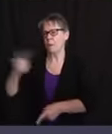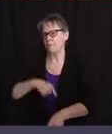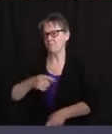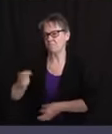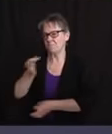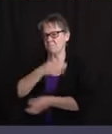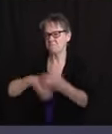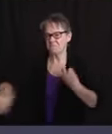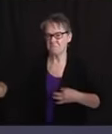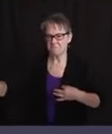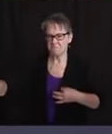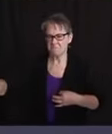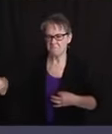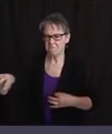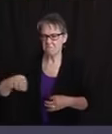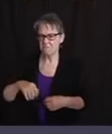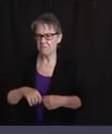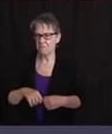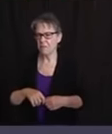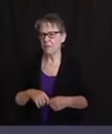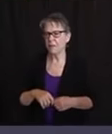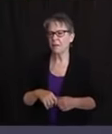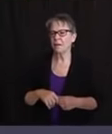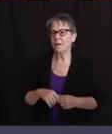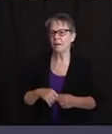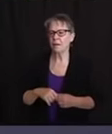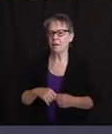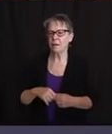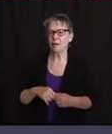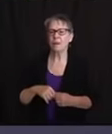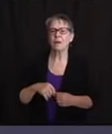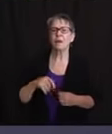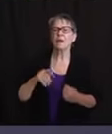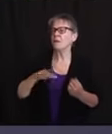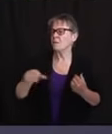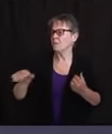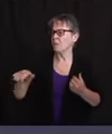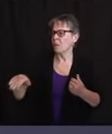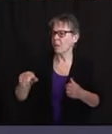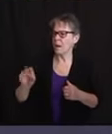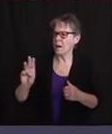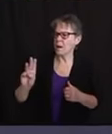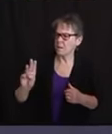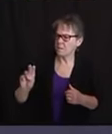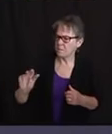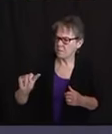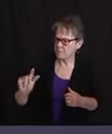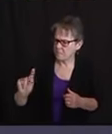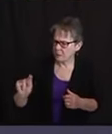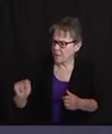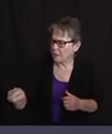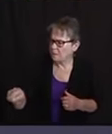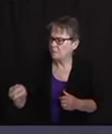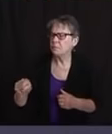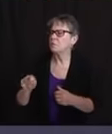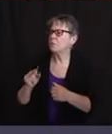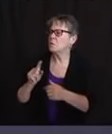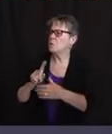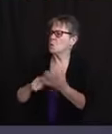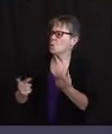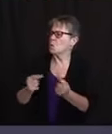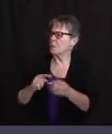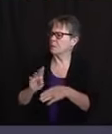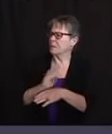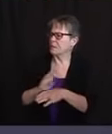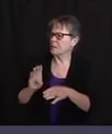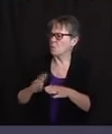of high-profile examples of businesses that have decided to open. The one gym in South Jersey has since been ordered by a judge to close. I